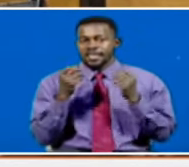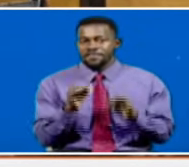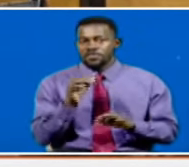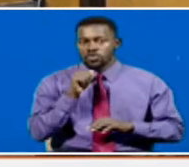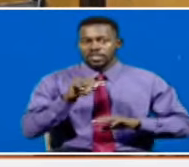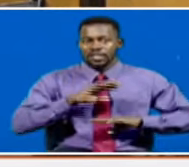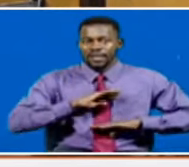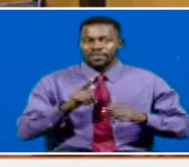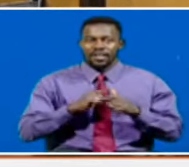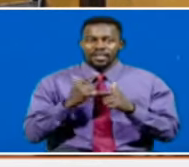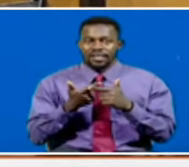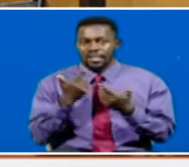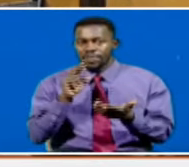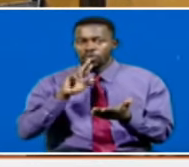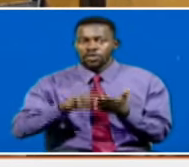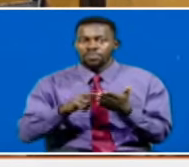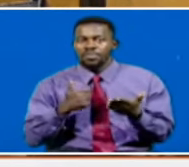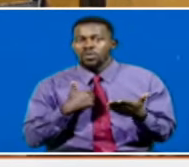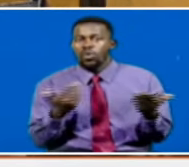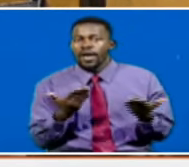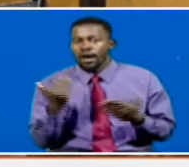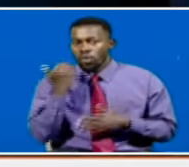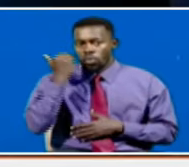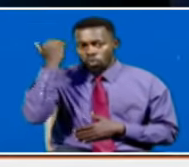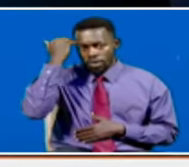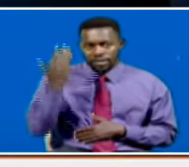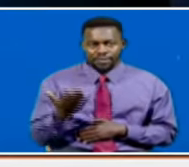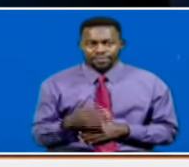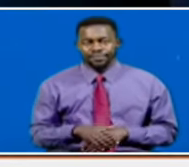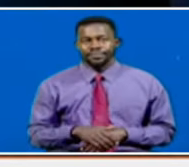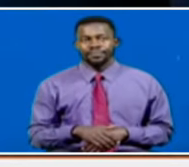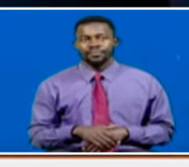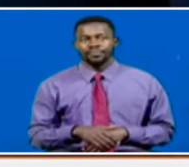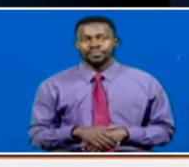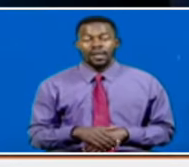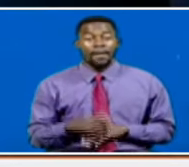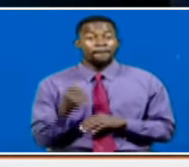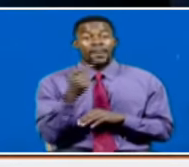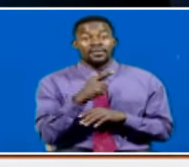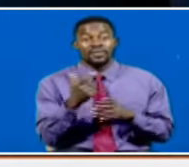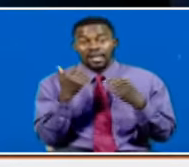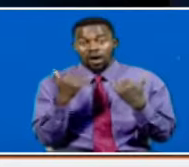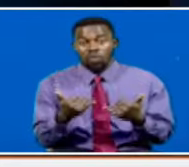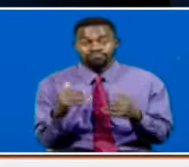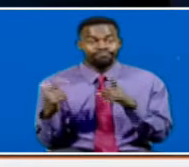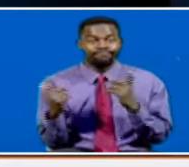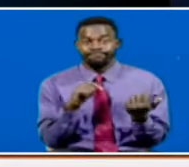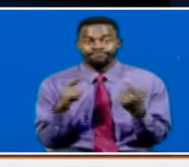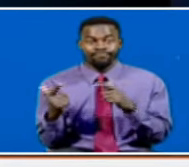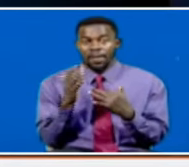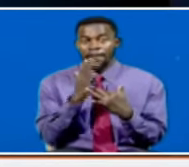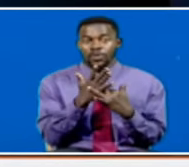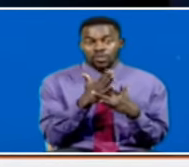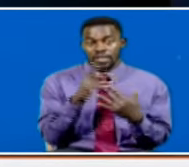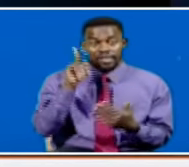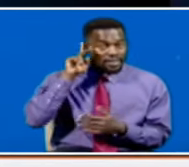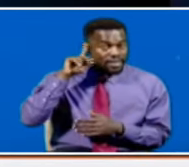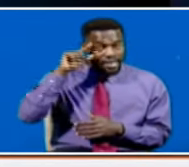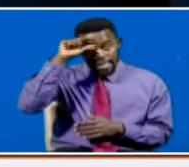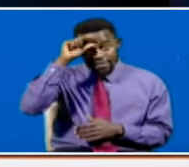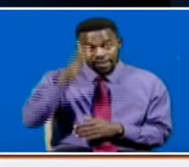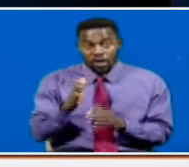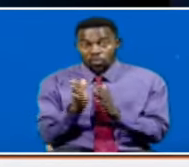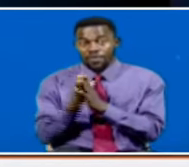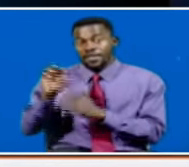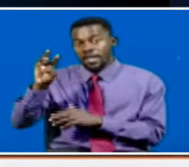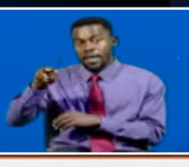satisfied, take me to court. That's the easiest way. For a few months now, the wrangles between Kisii Governor Simba Arati and National